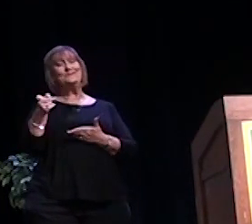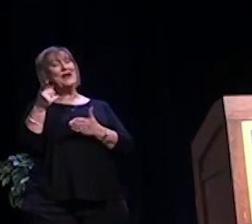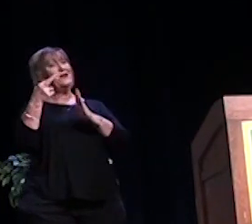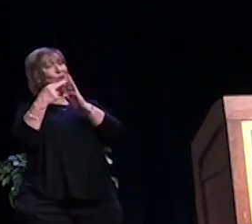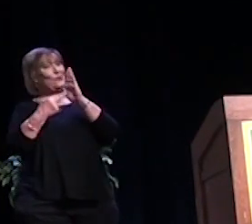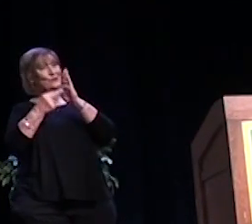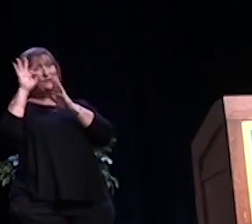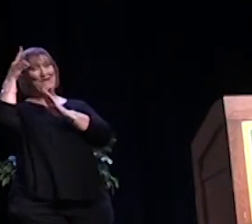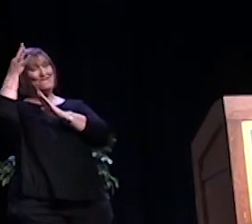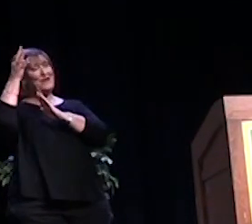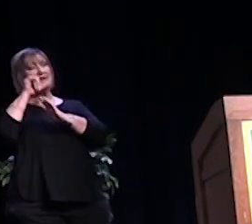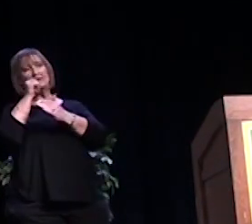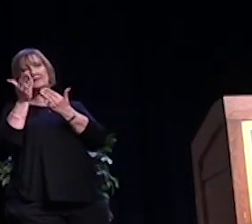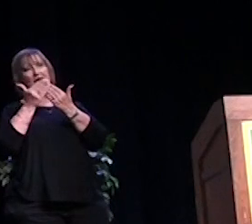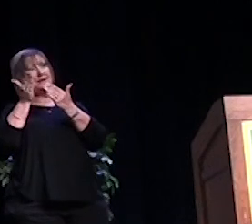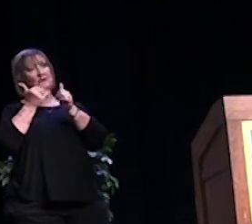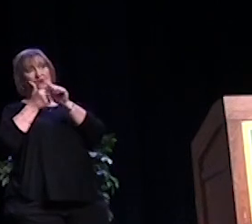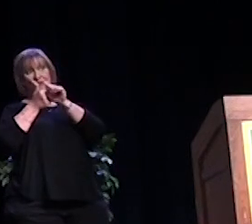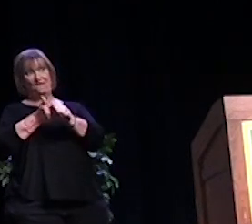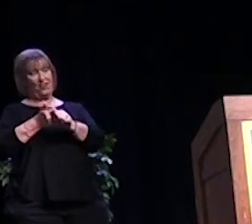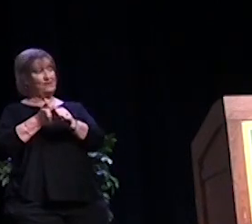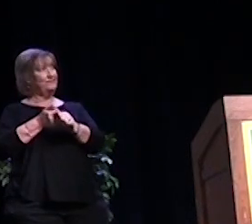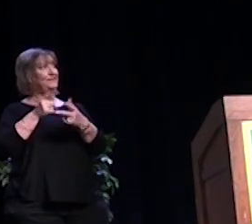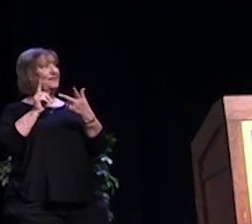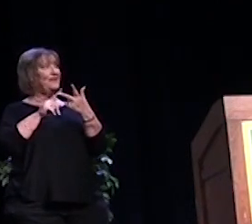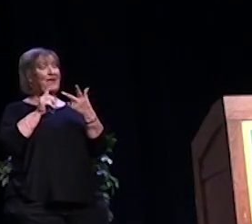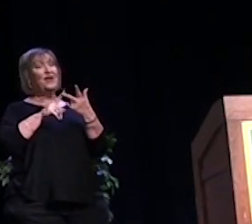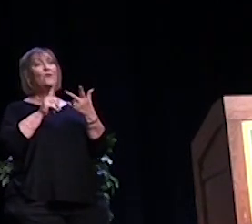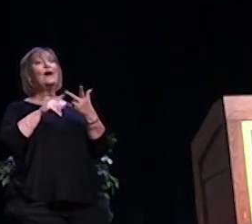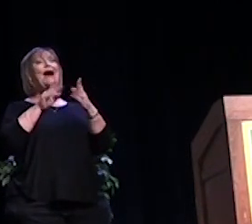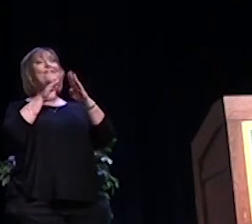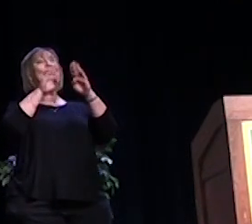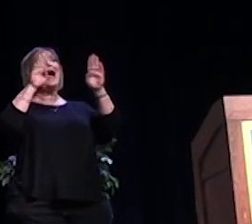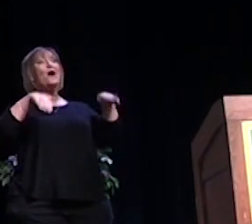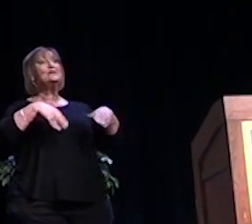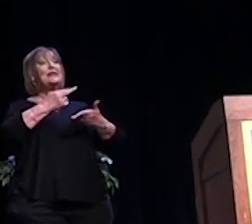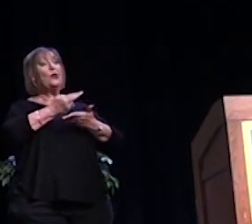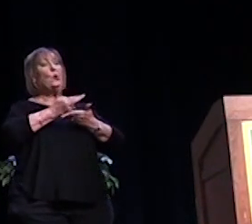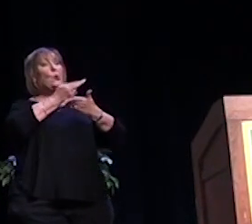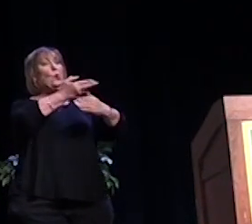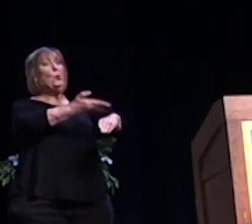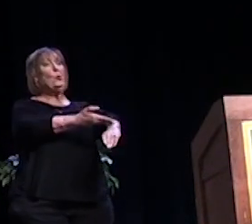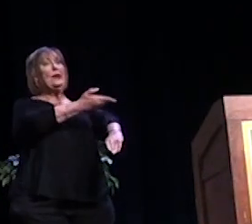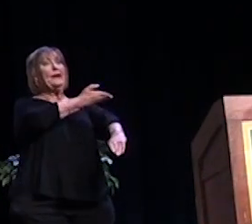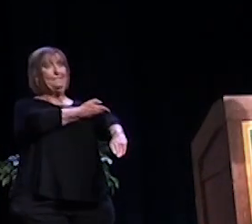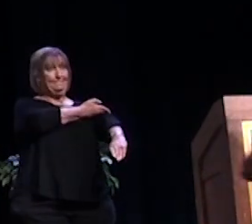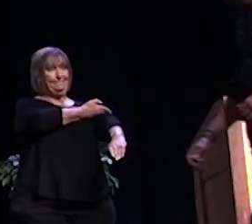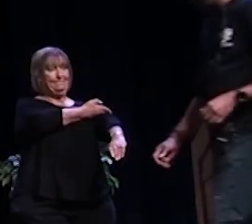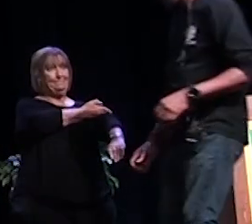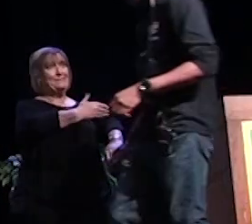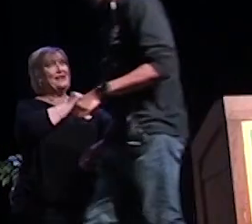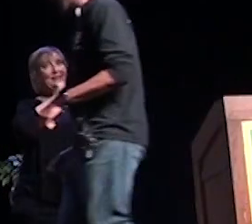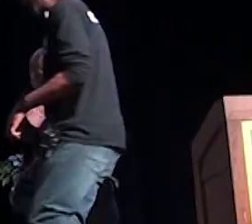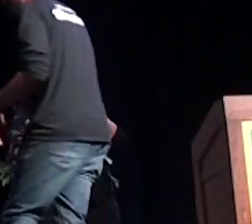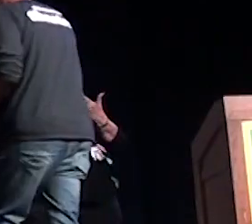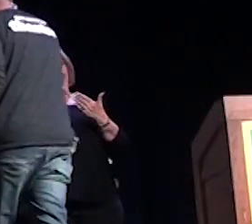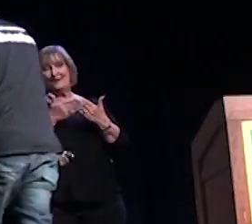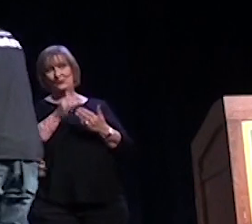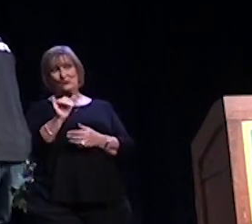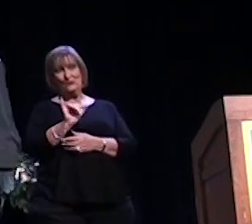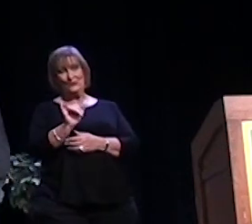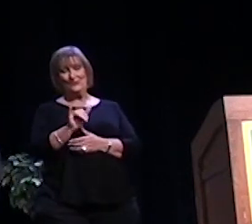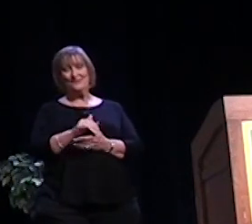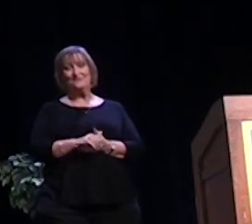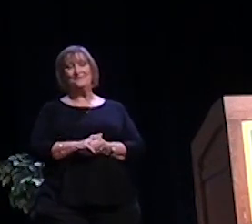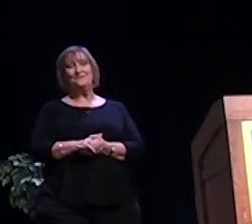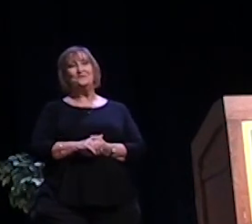implement. And then there is housing rehab. That isn't easy to implement. Maybe you can do that jobs or